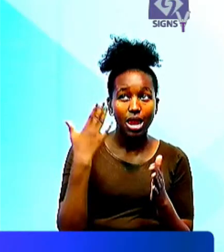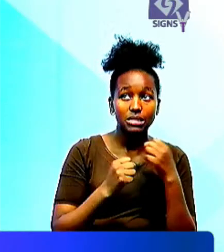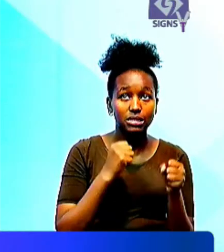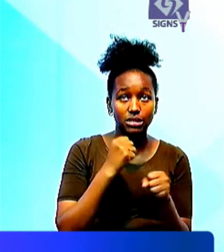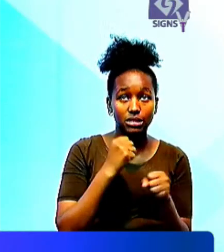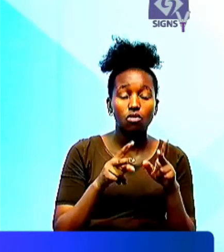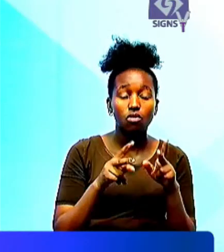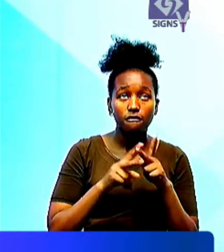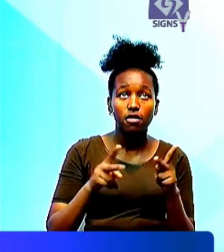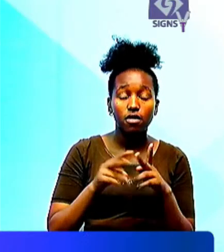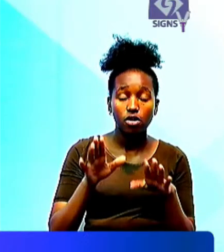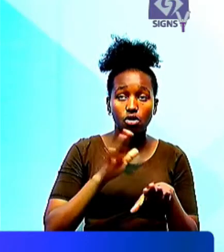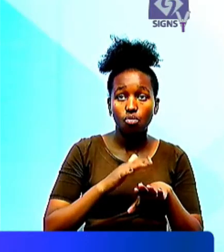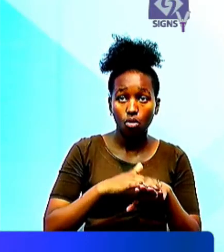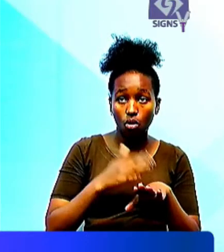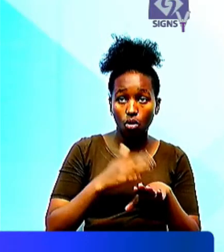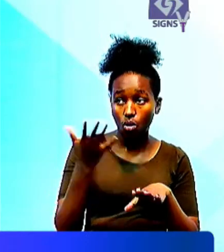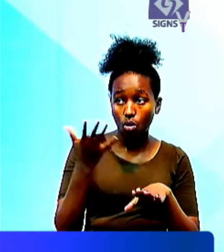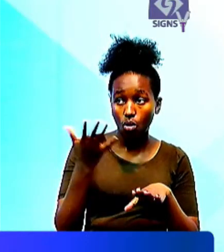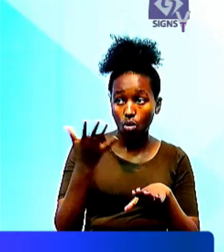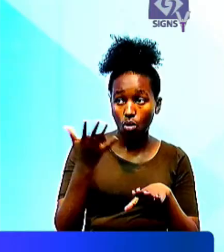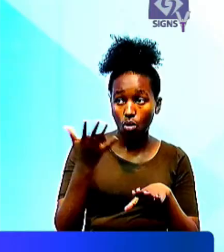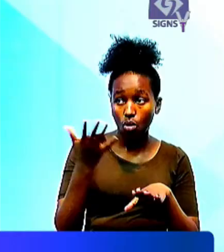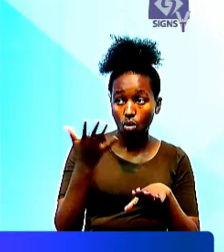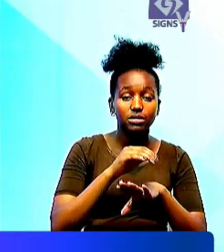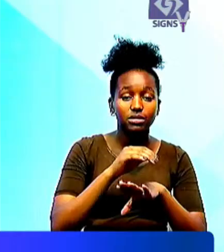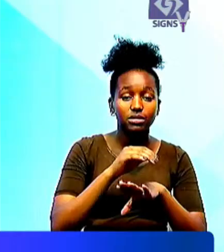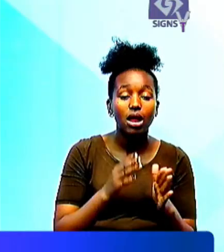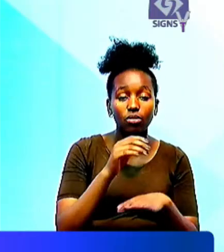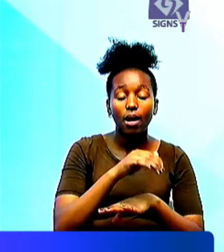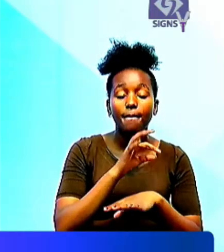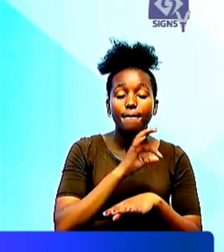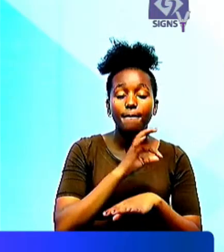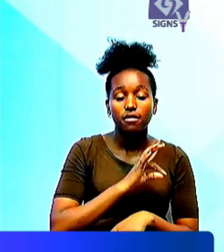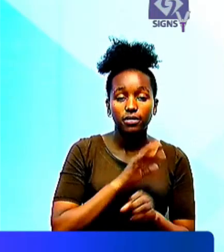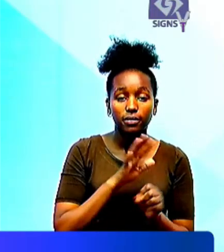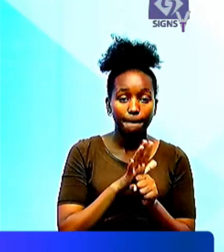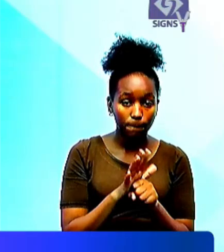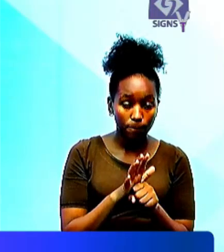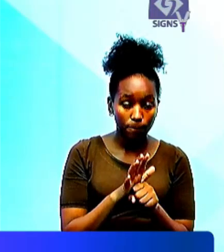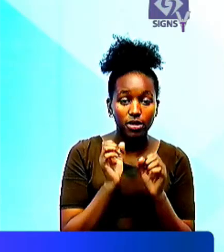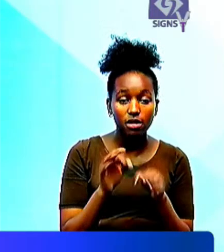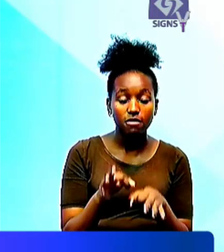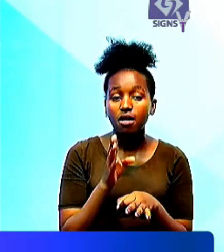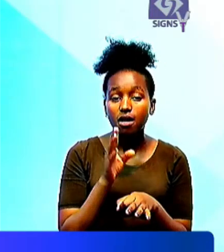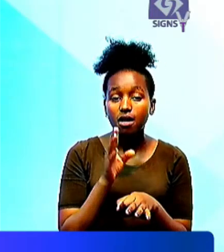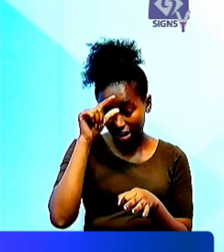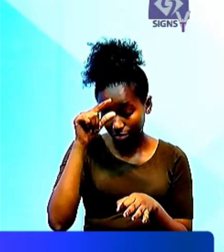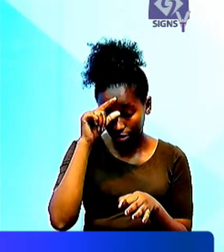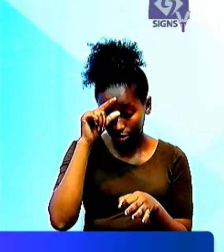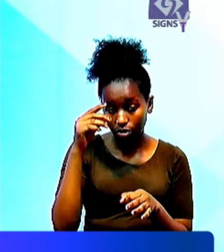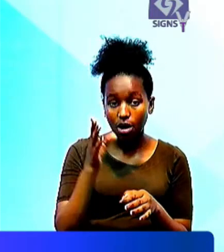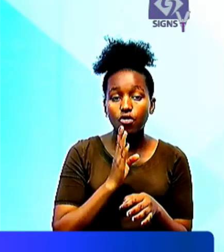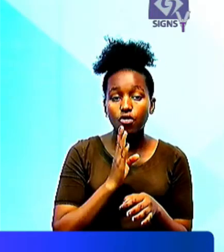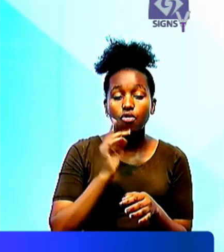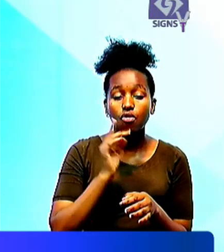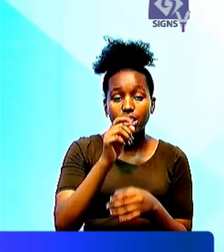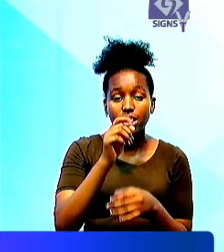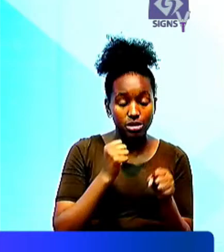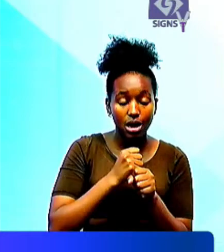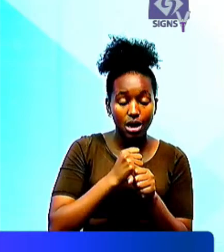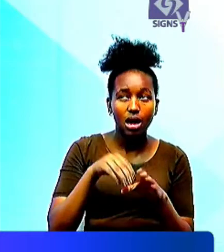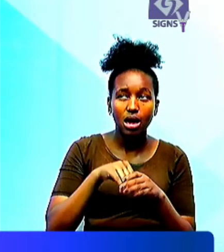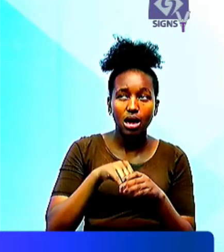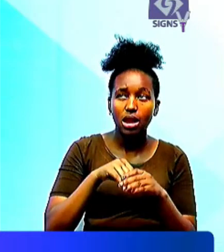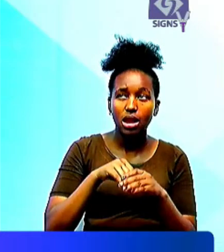were getting. Can see the returns for the treasury bill. The treasury bill, the short term, when the government is borrowing for 1 year and below, they issue what we call treasury